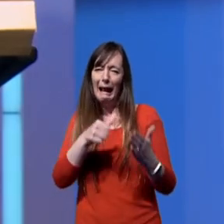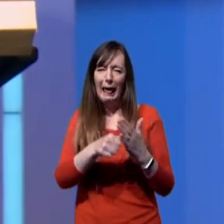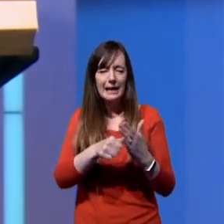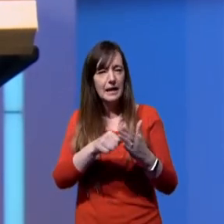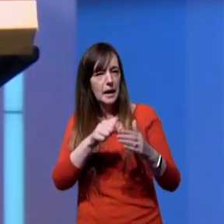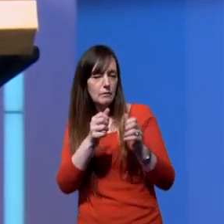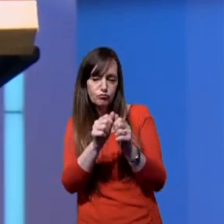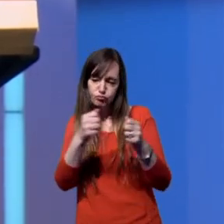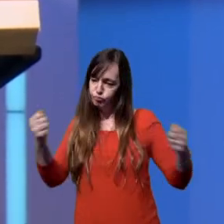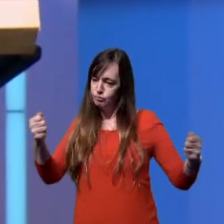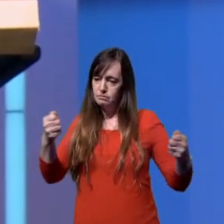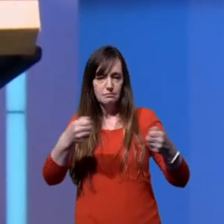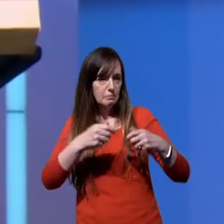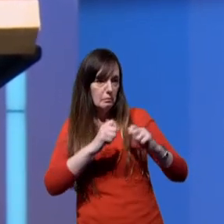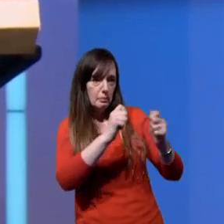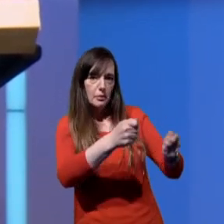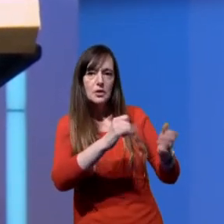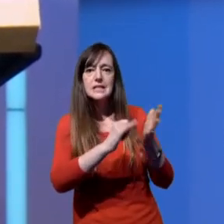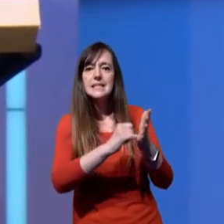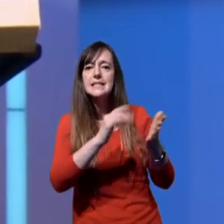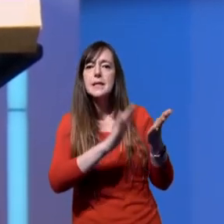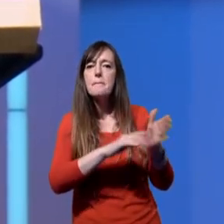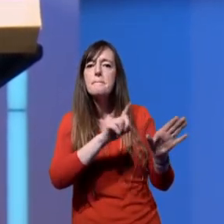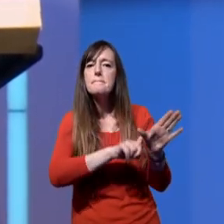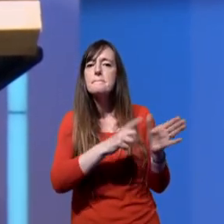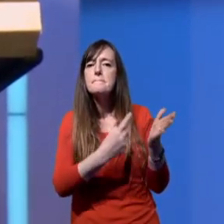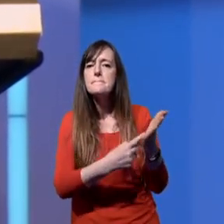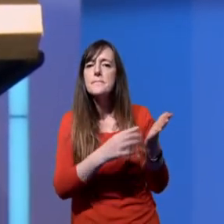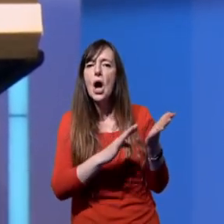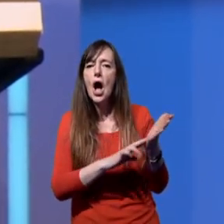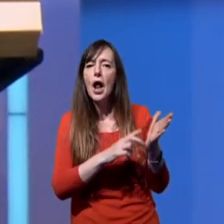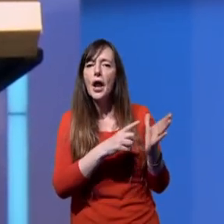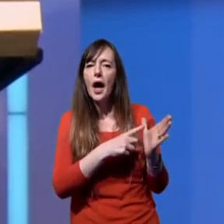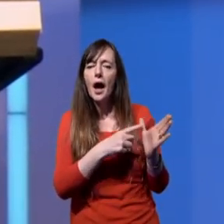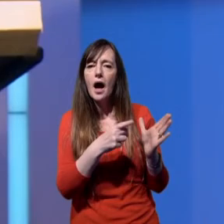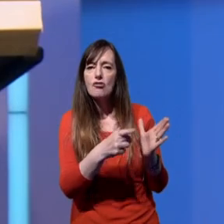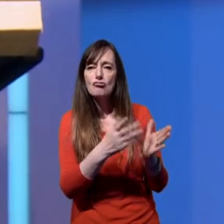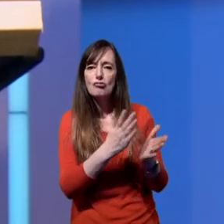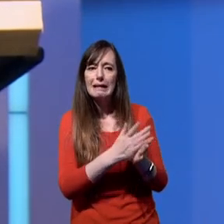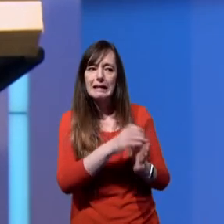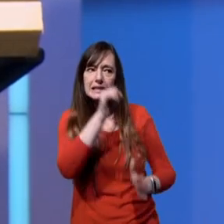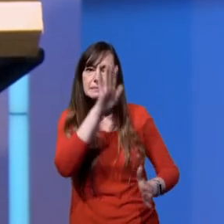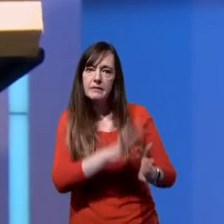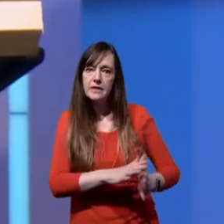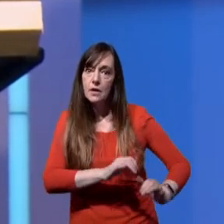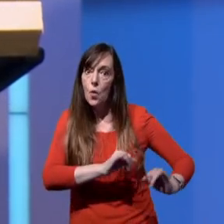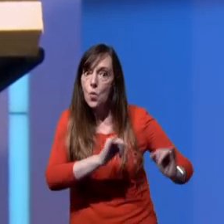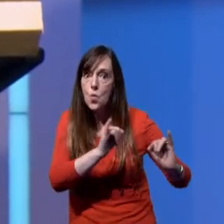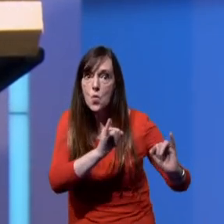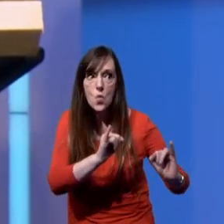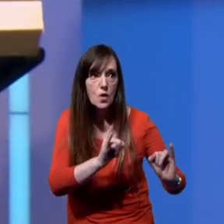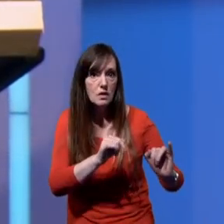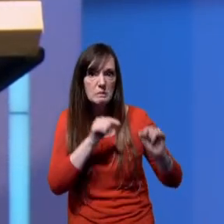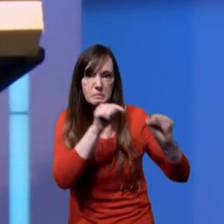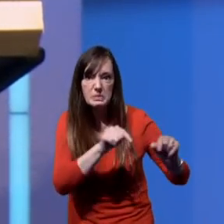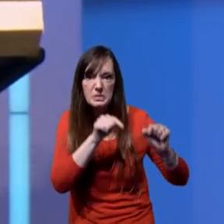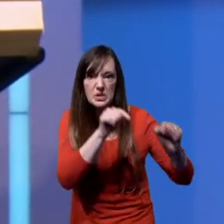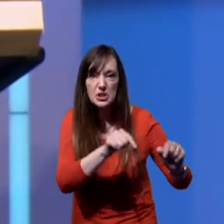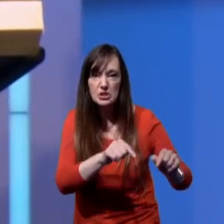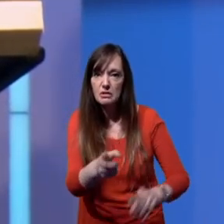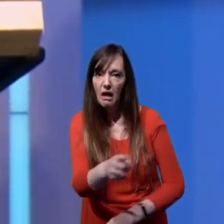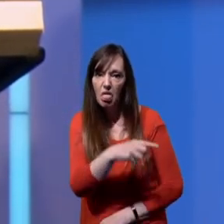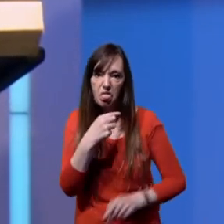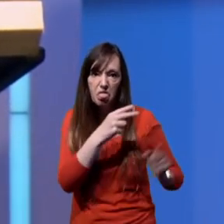letter that is all about a church that is in severe persecution. They're being